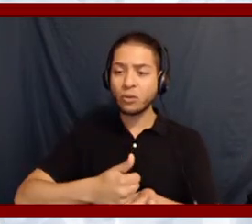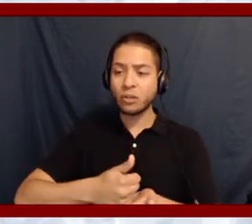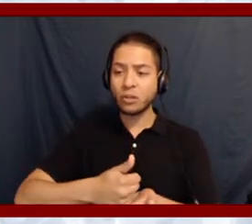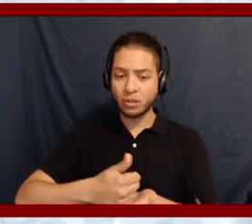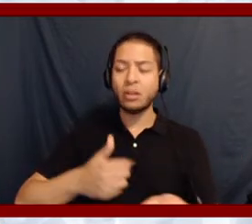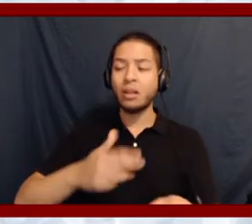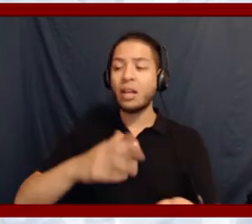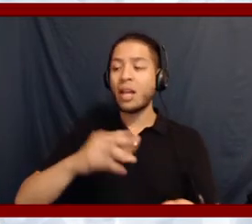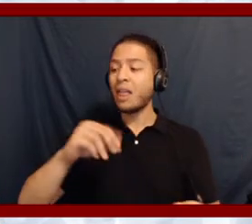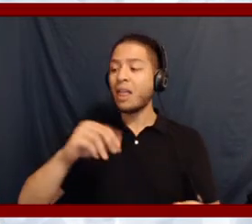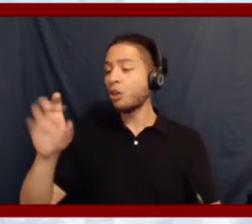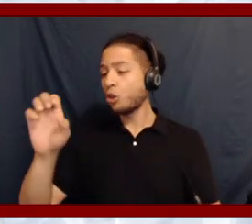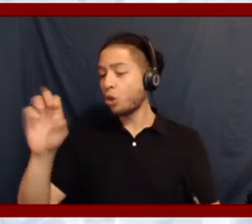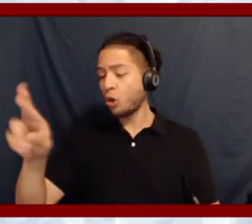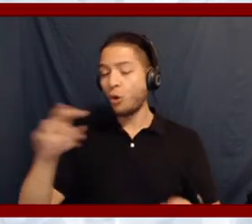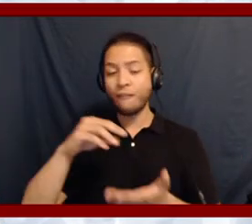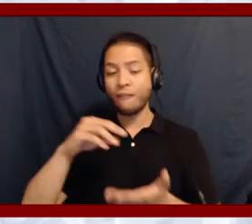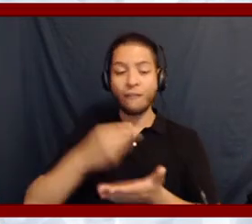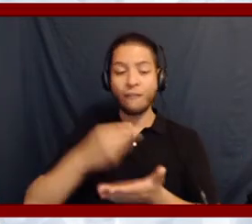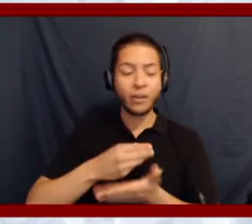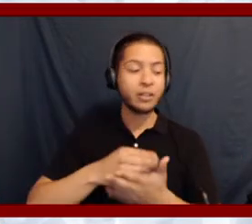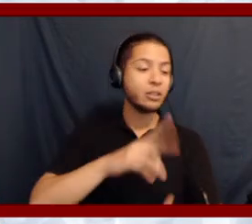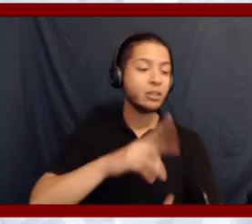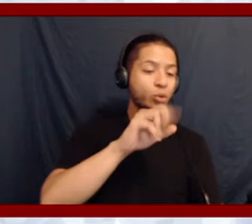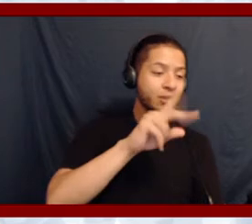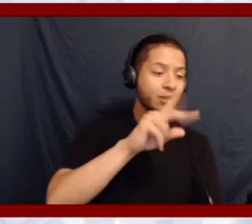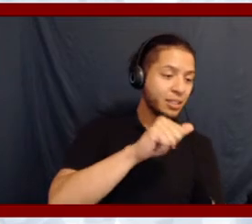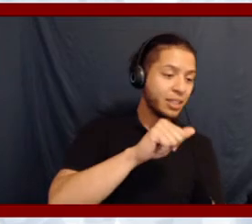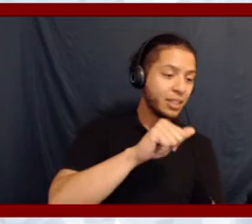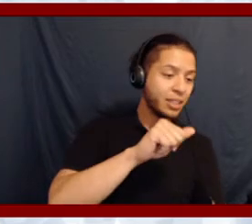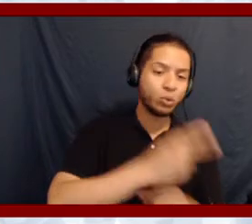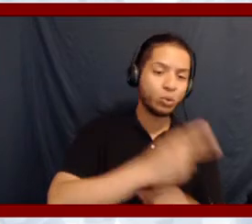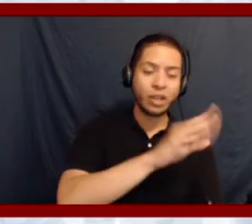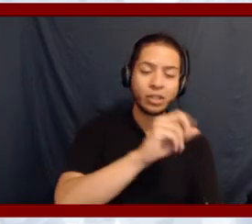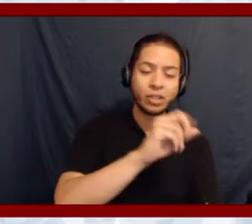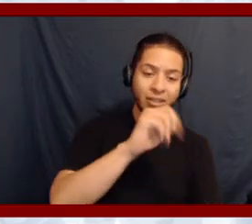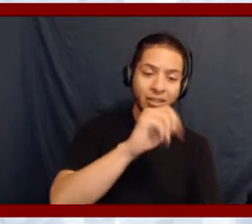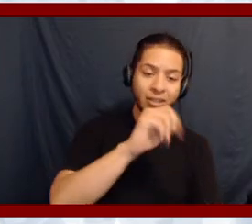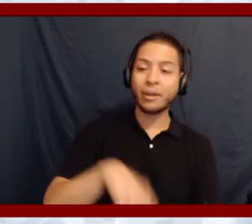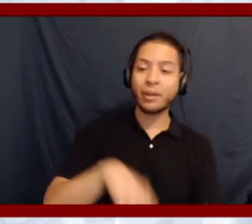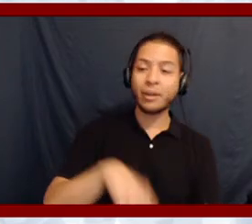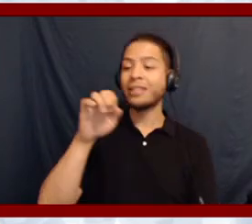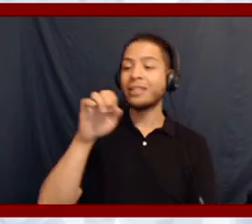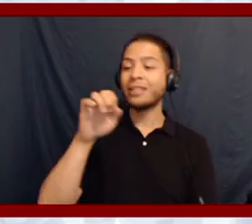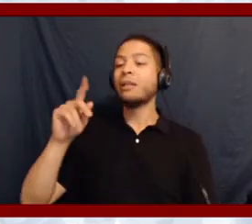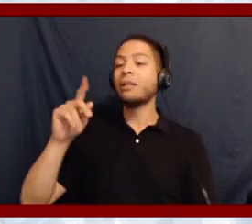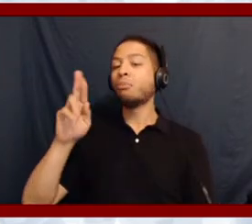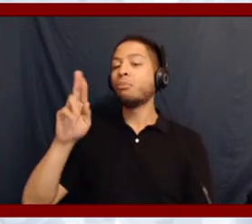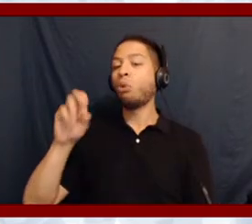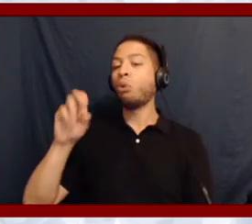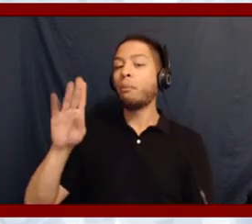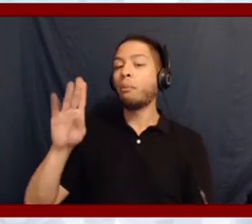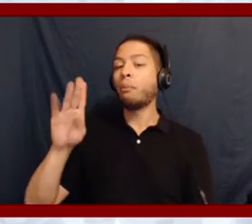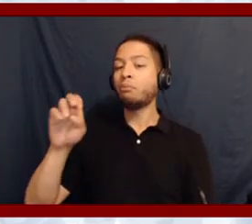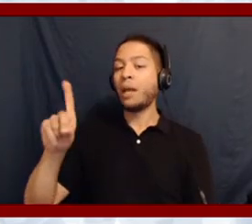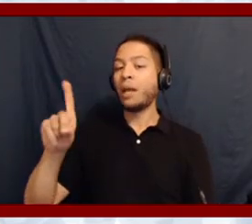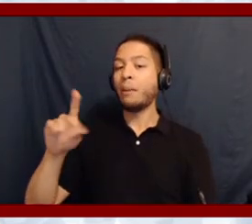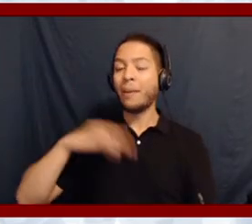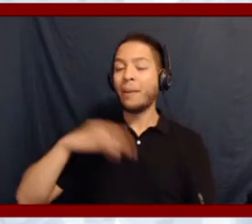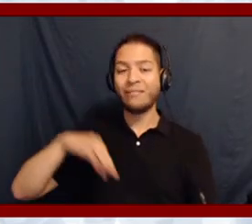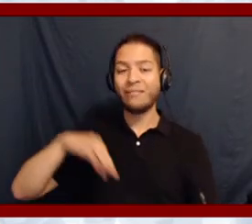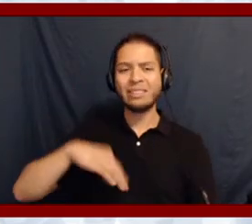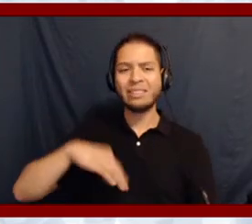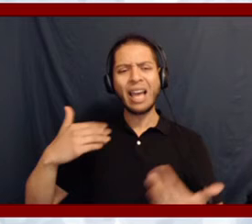and the USDA and SNAP benefits that are available, the FCC broadband benefits that are available. Taking advantage of all of that,